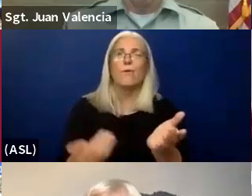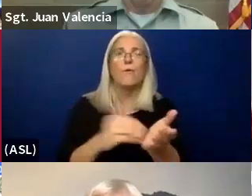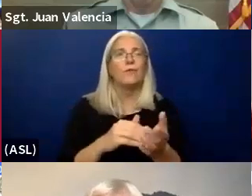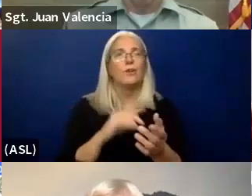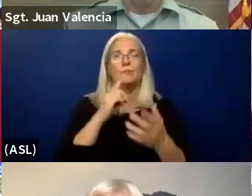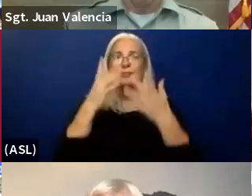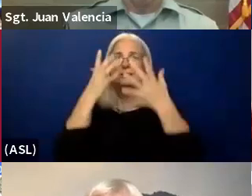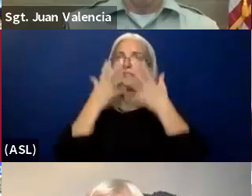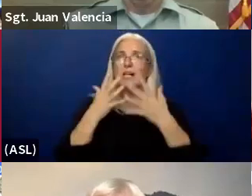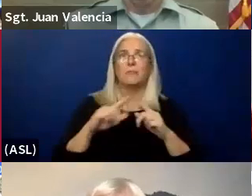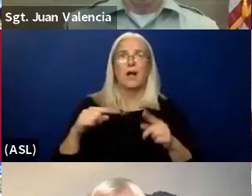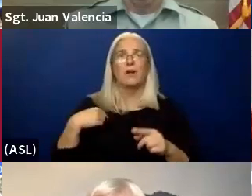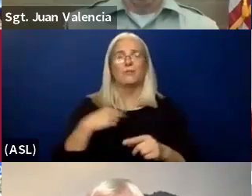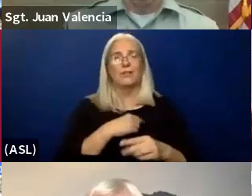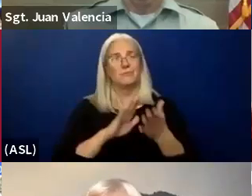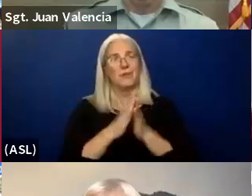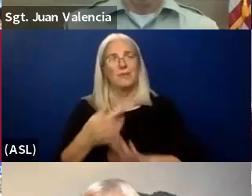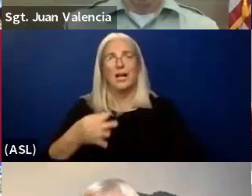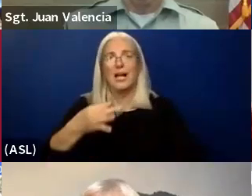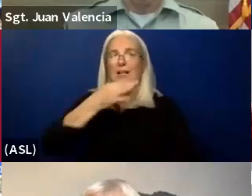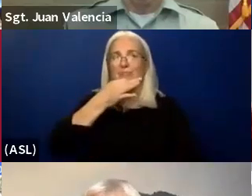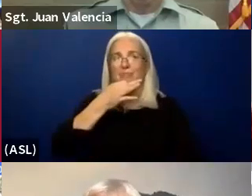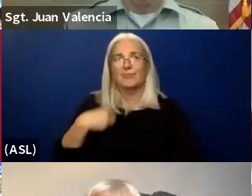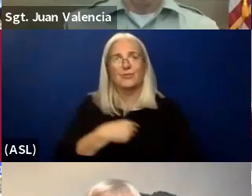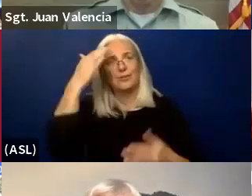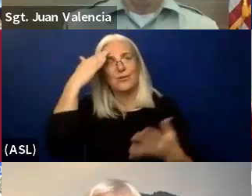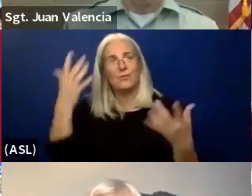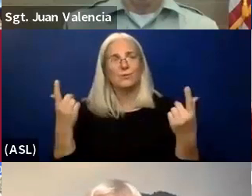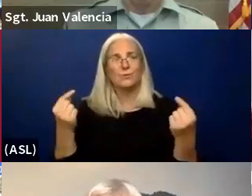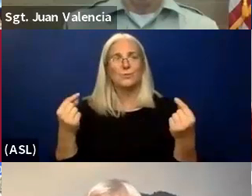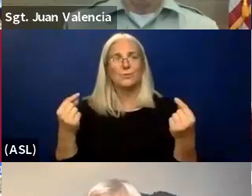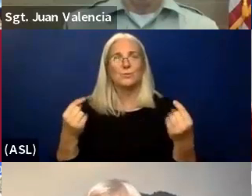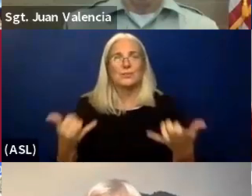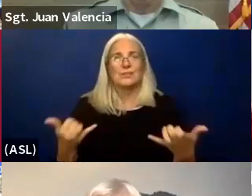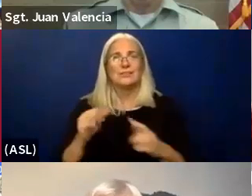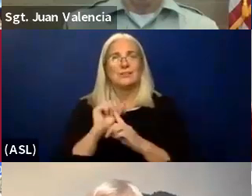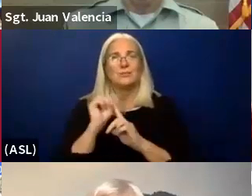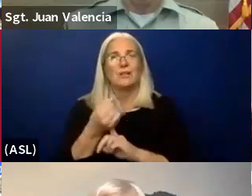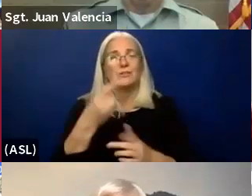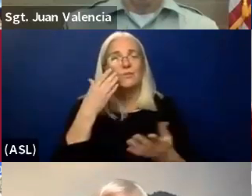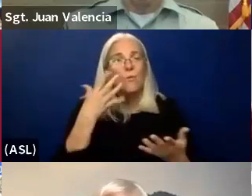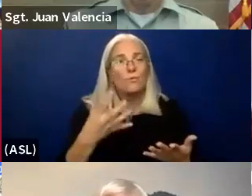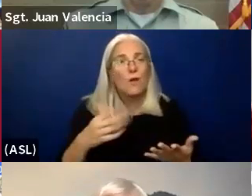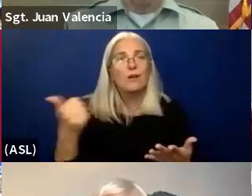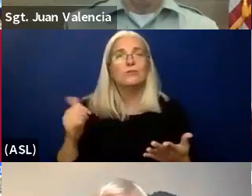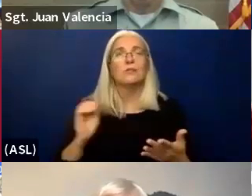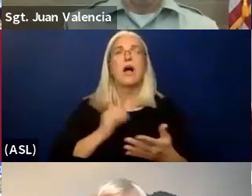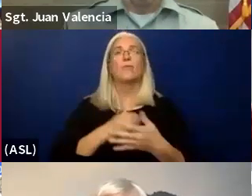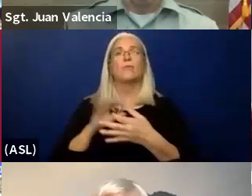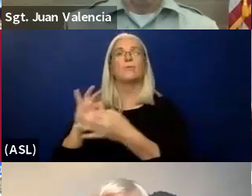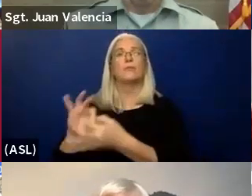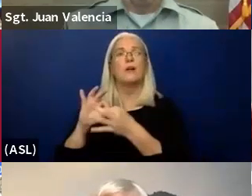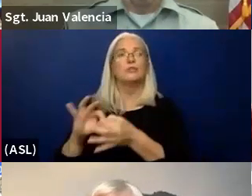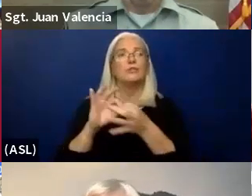you know what is happy? That our relationships are super strong. Our communication is more effective and direct